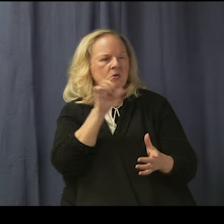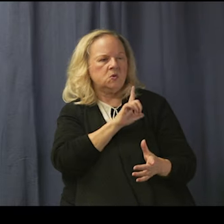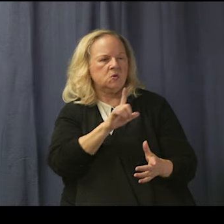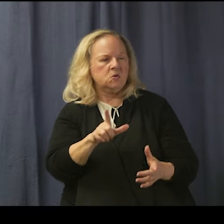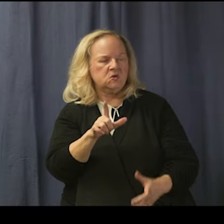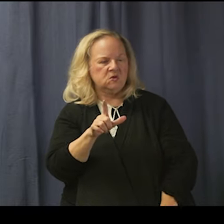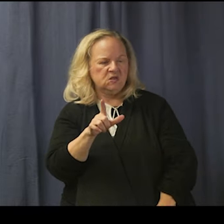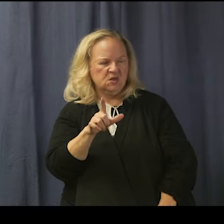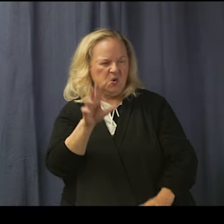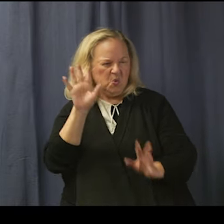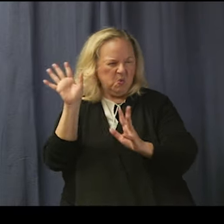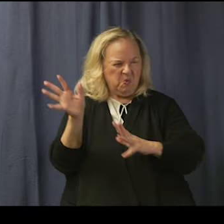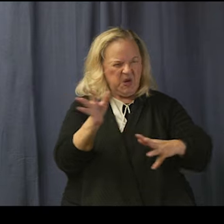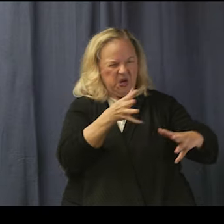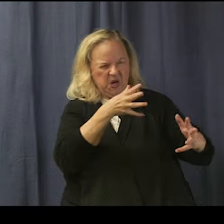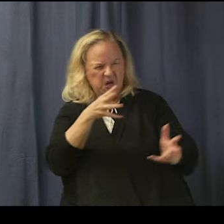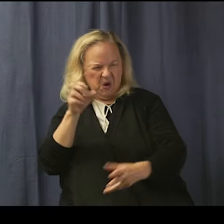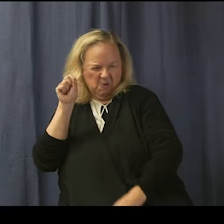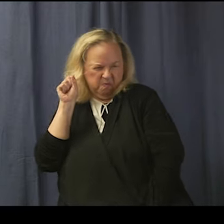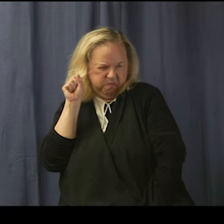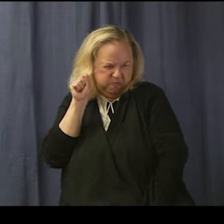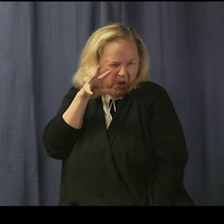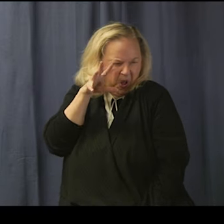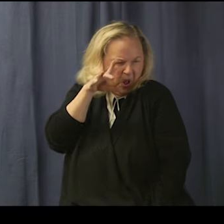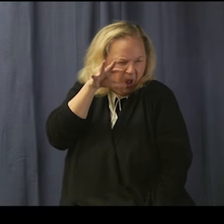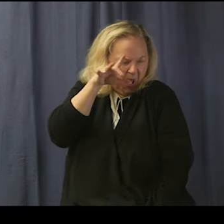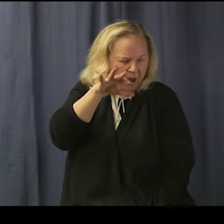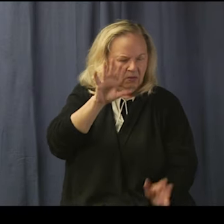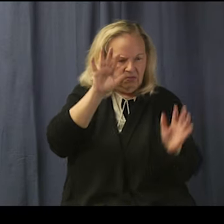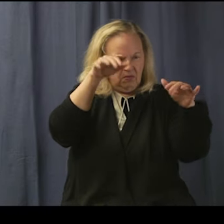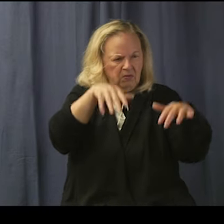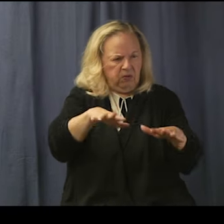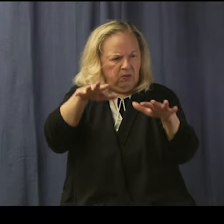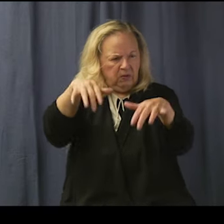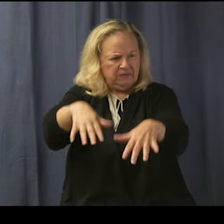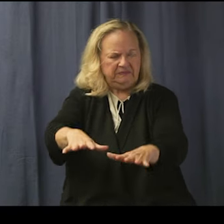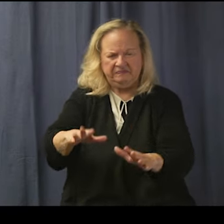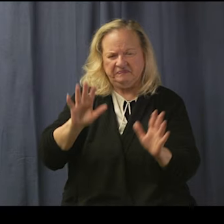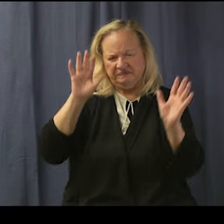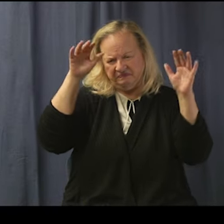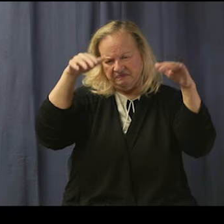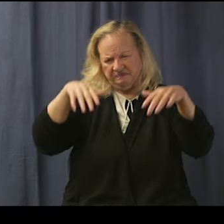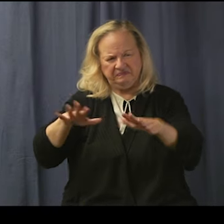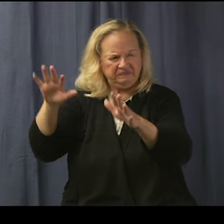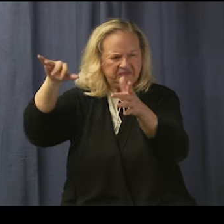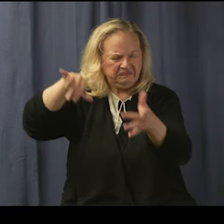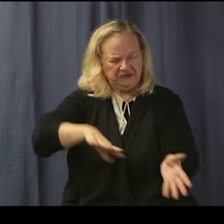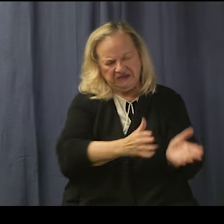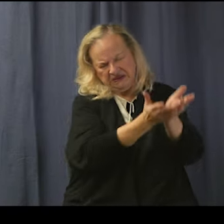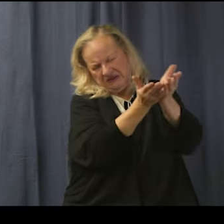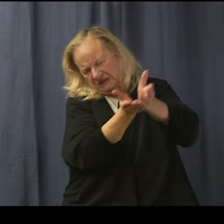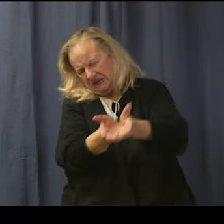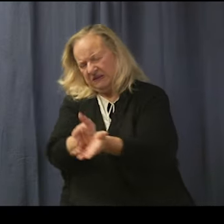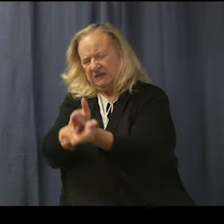a great wind into the sea, and there was a mighty tempest in the sea. The ship was likely to be broken.